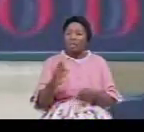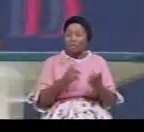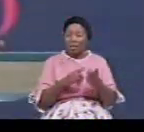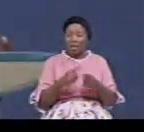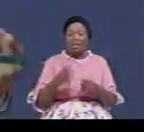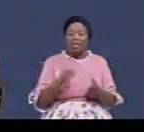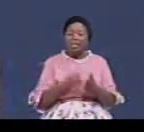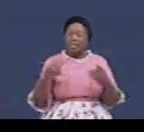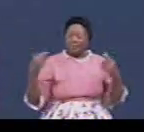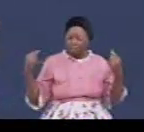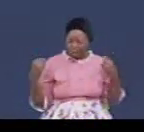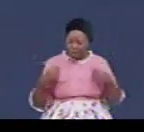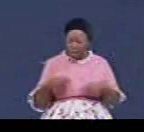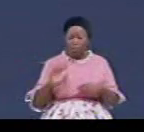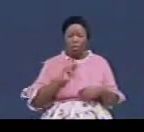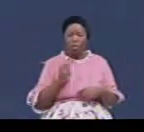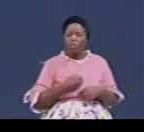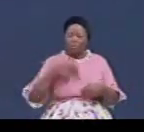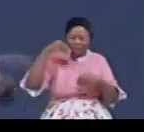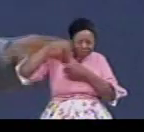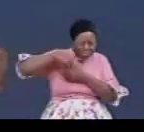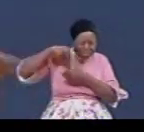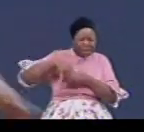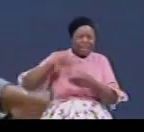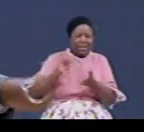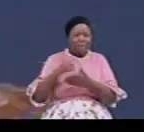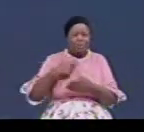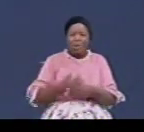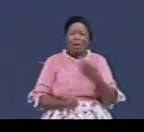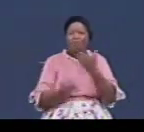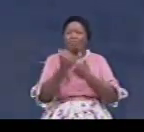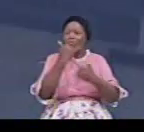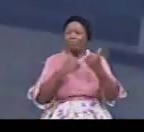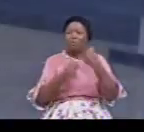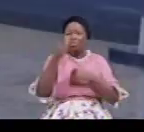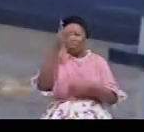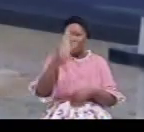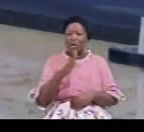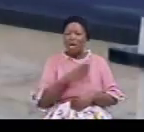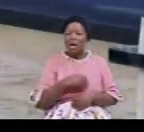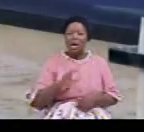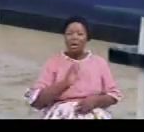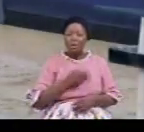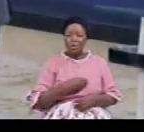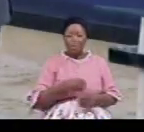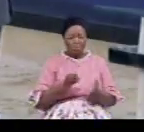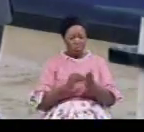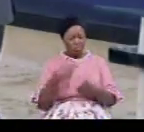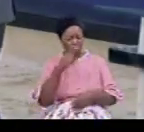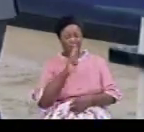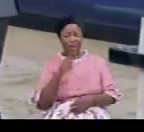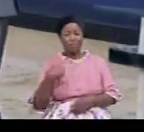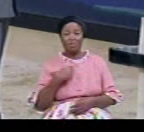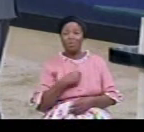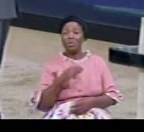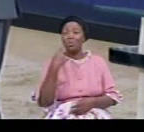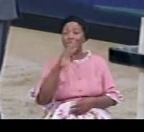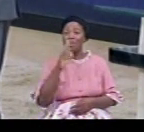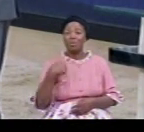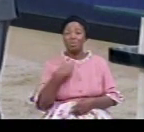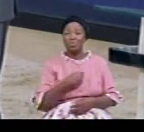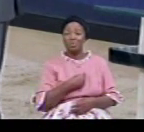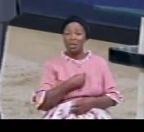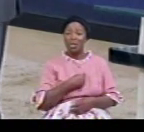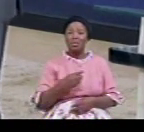us to the marrow that we have offended God. Our own, who are we? Who are we? Out of 8